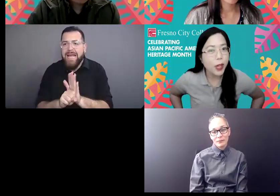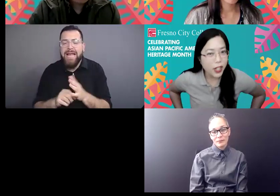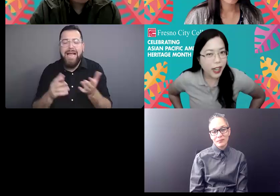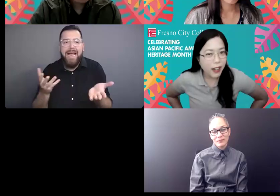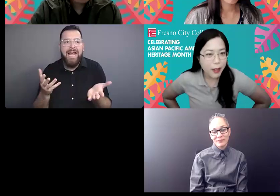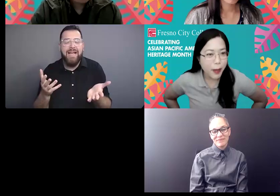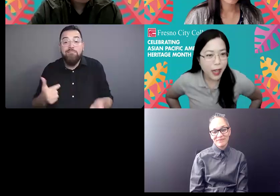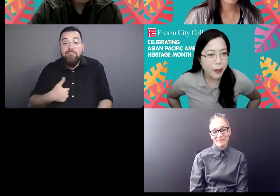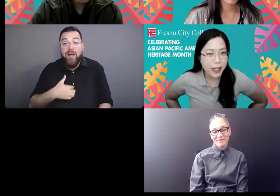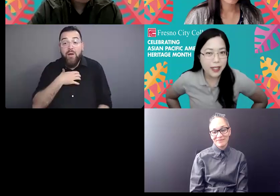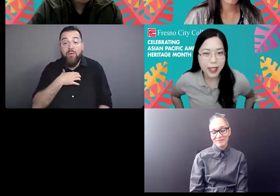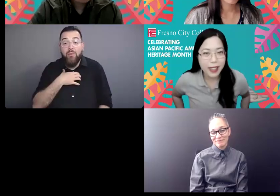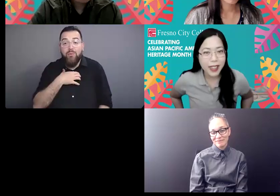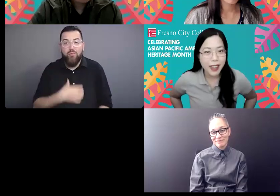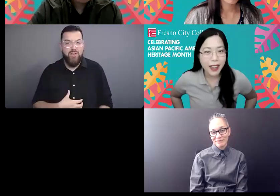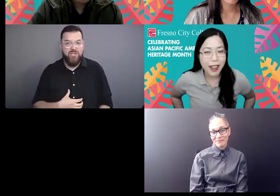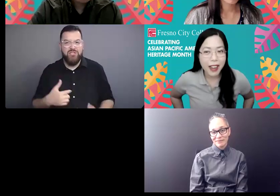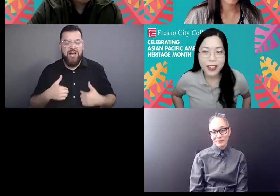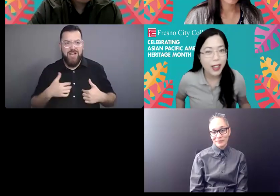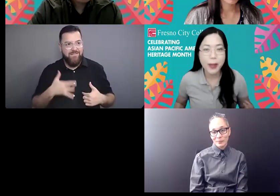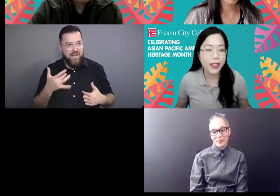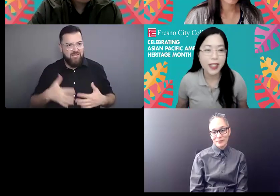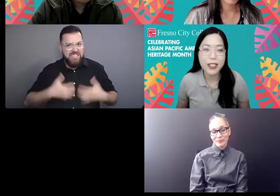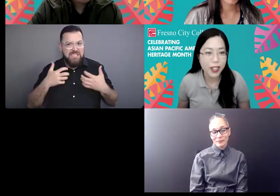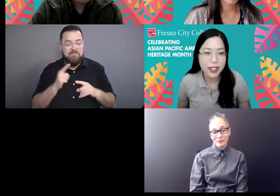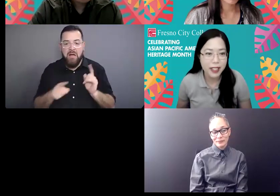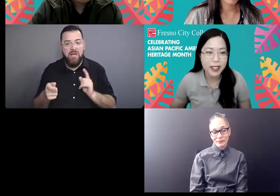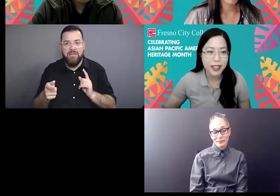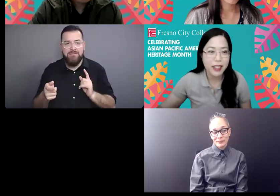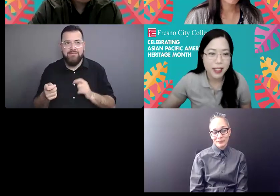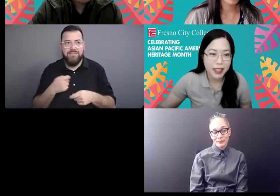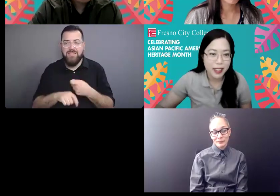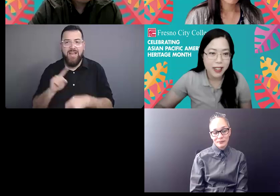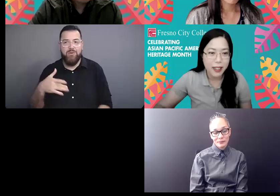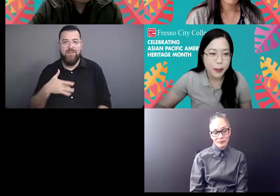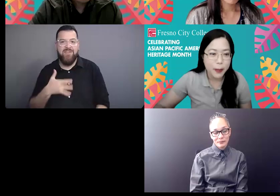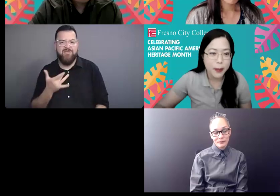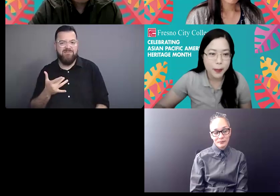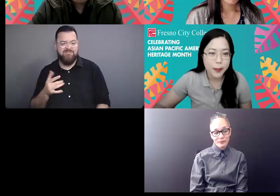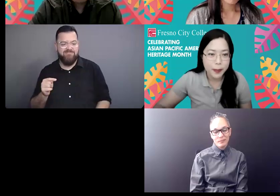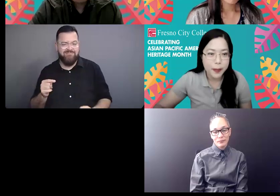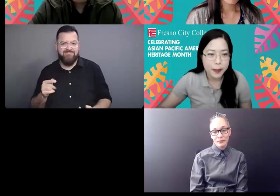I wish I had gotten mad, but instead, like, I just had my feelings hurt.